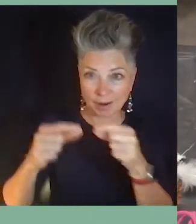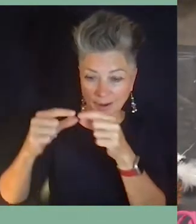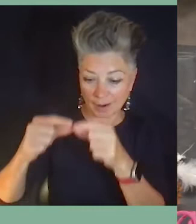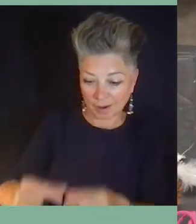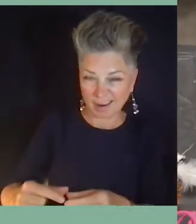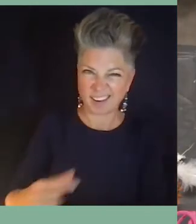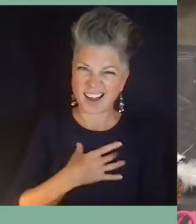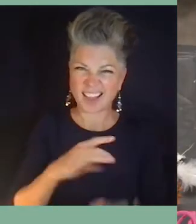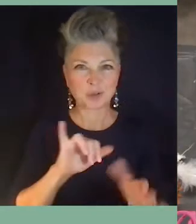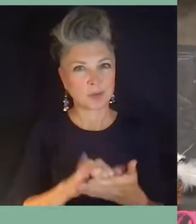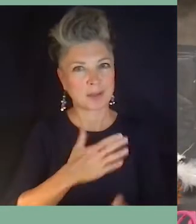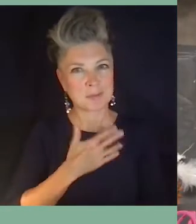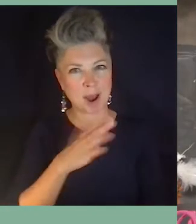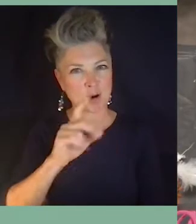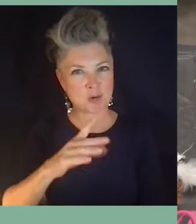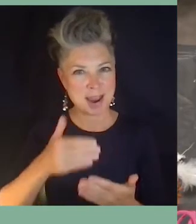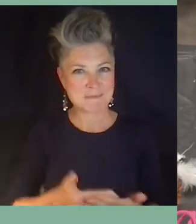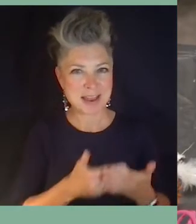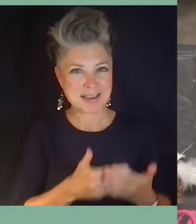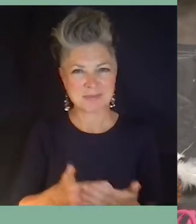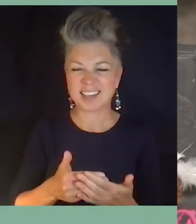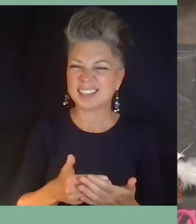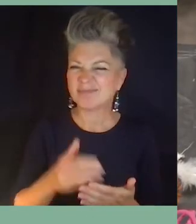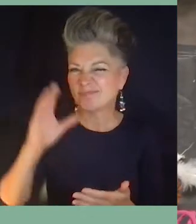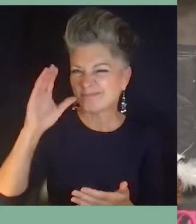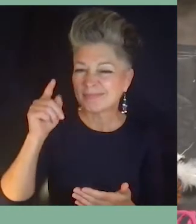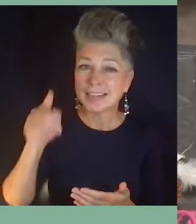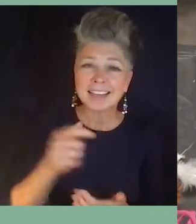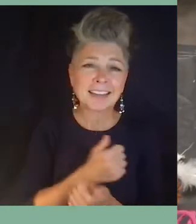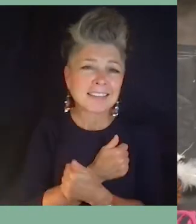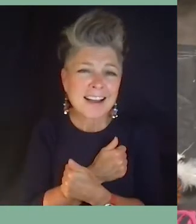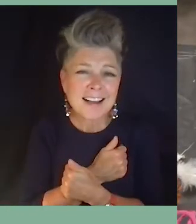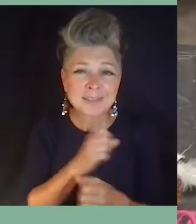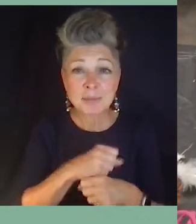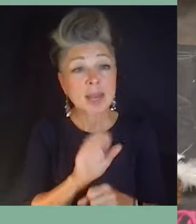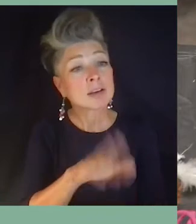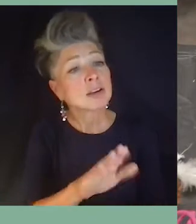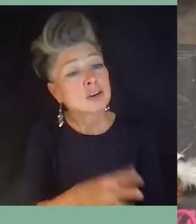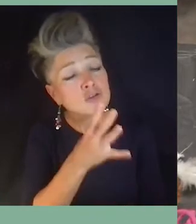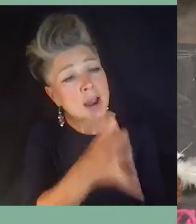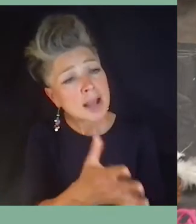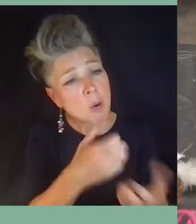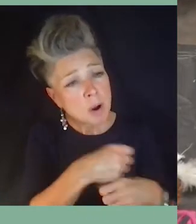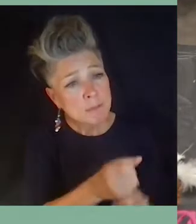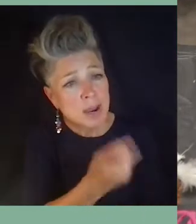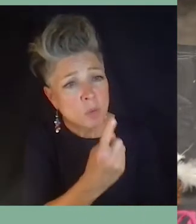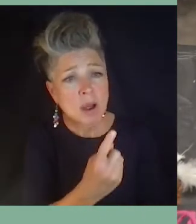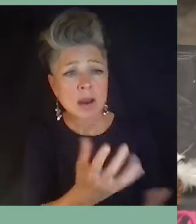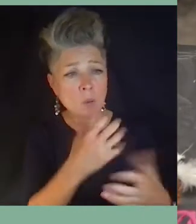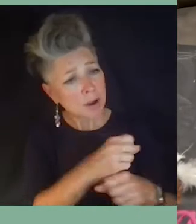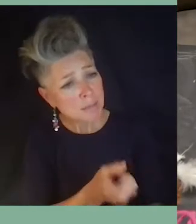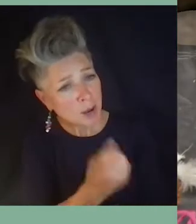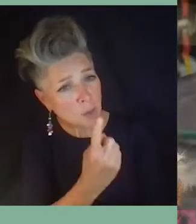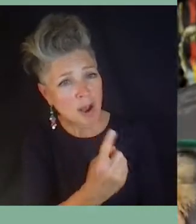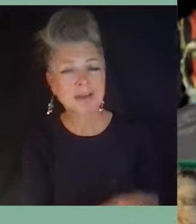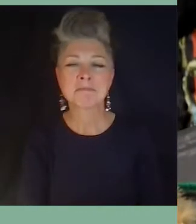my grandbaby, he loved to get it. And Granny, I want to make one. I want to make one,